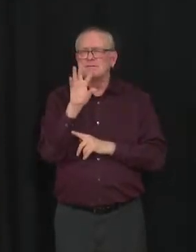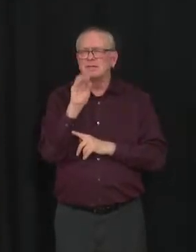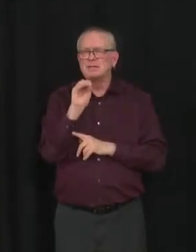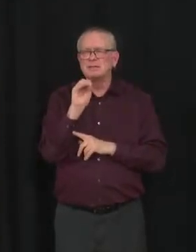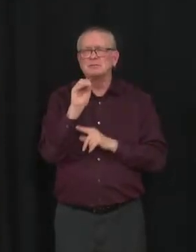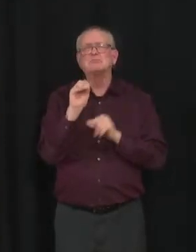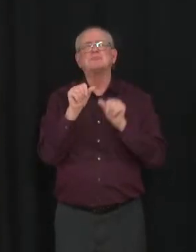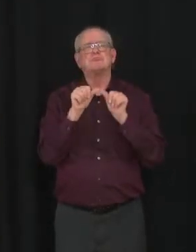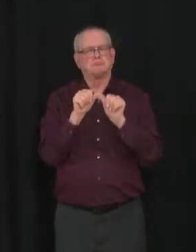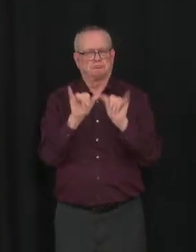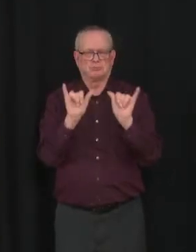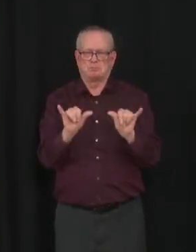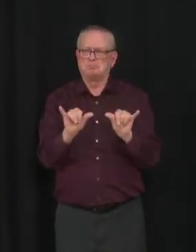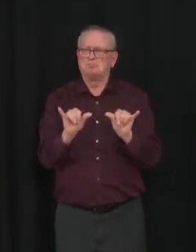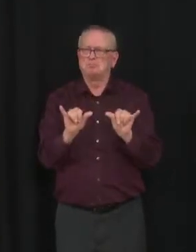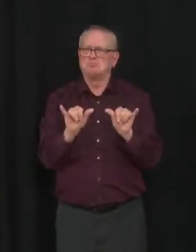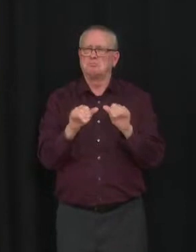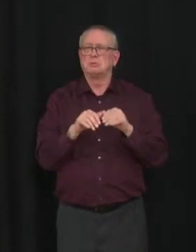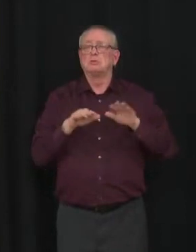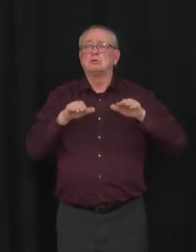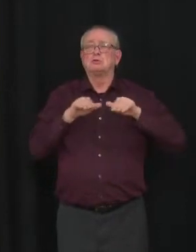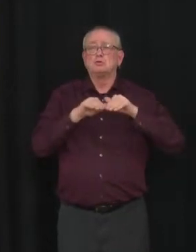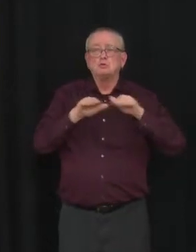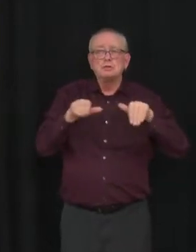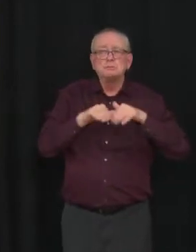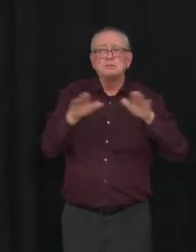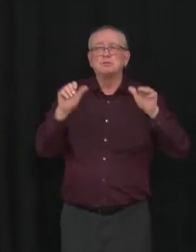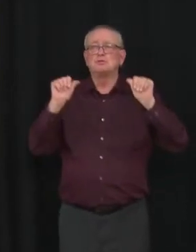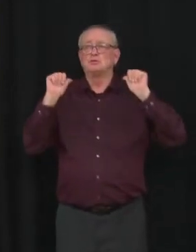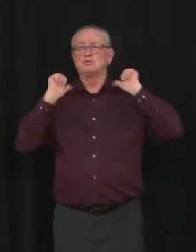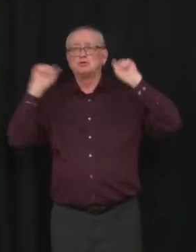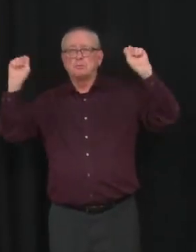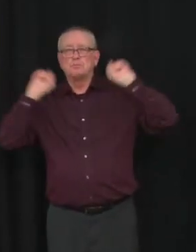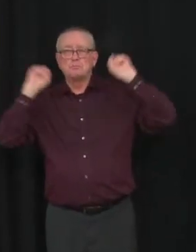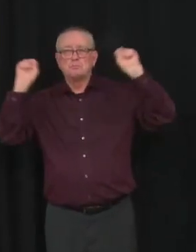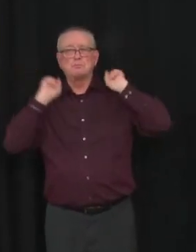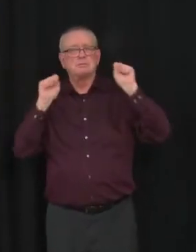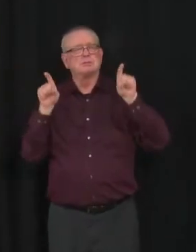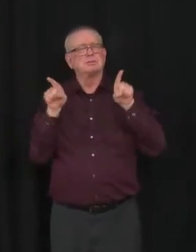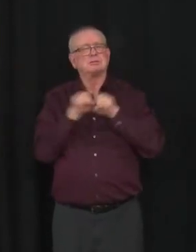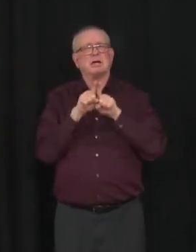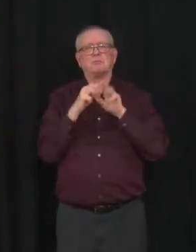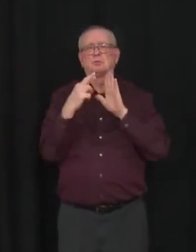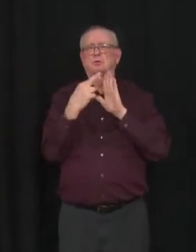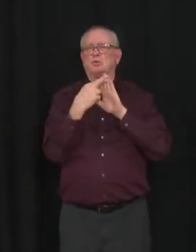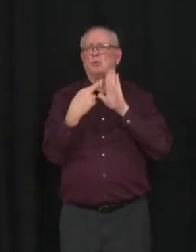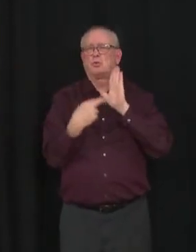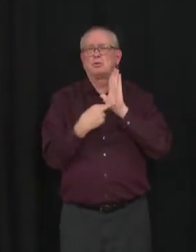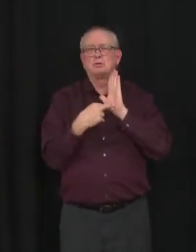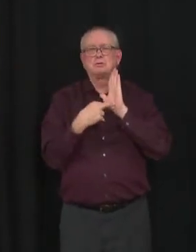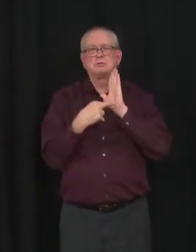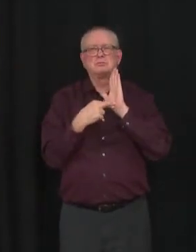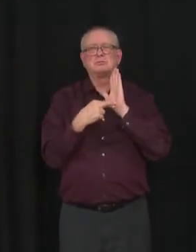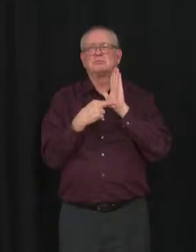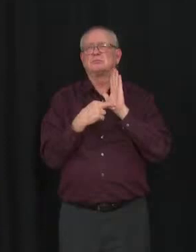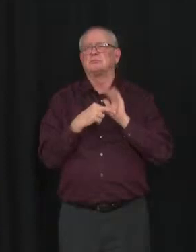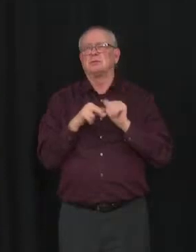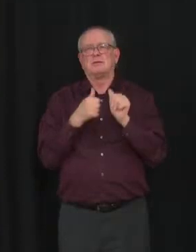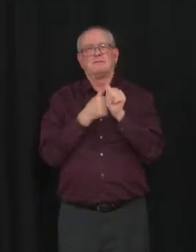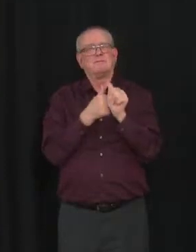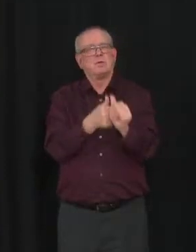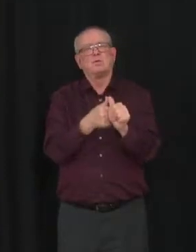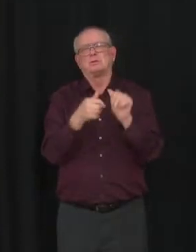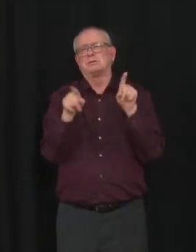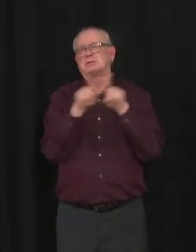apply to swimming and other gyms and other physical exercises. Those venues have to participate in the restriction